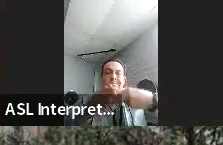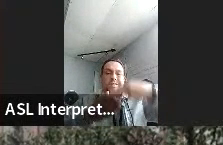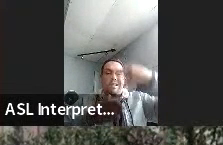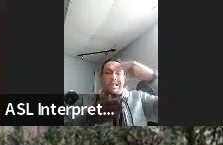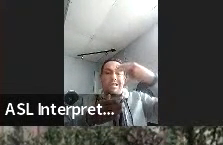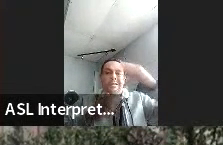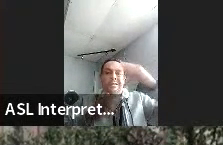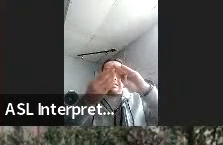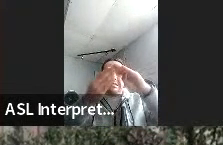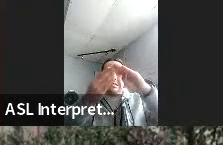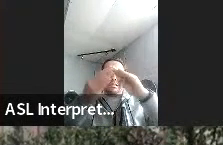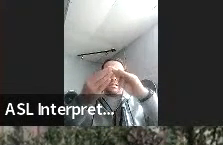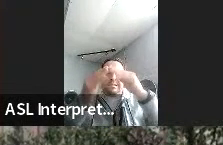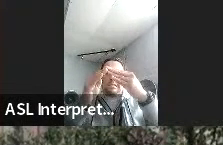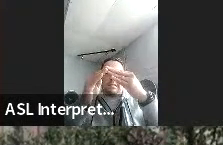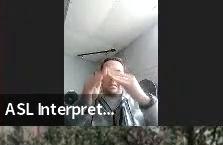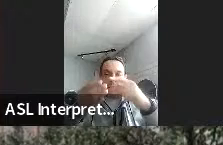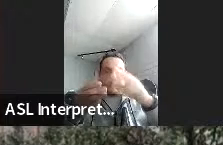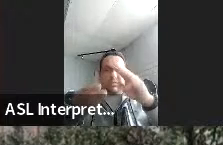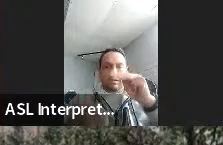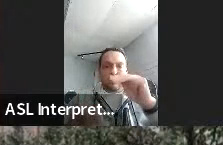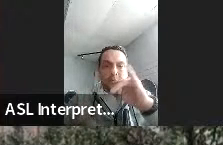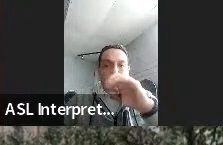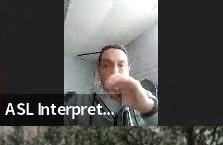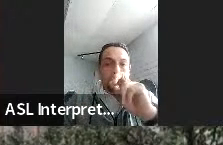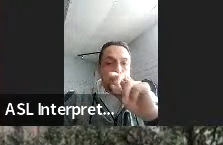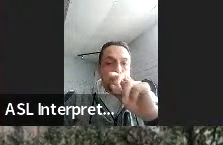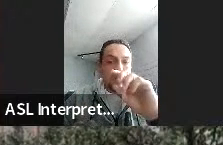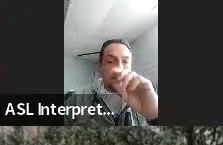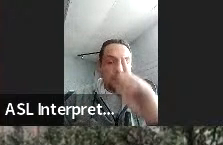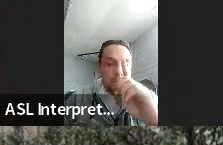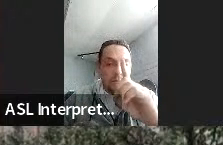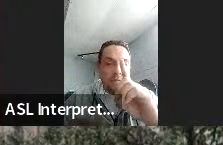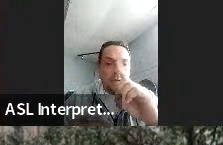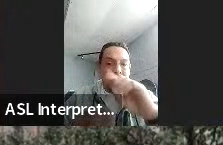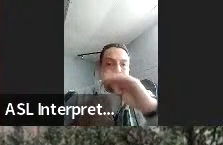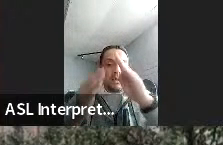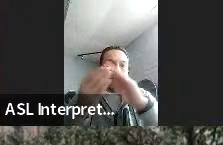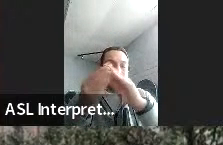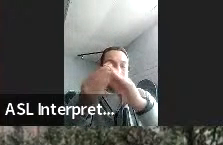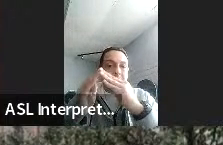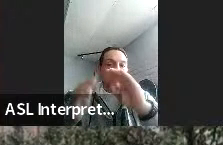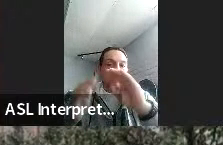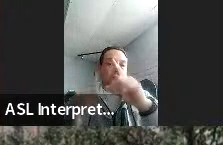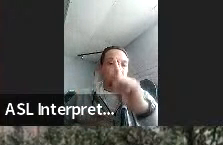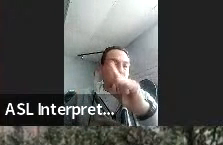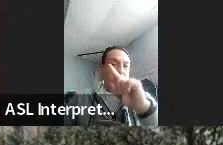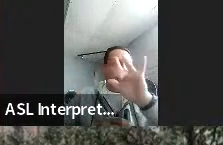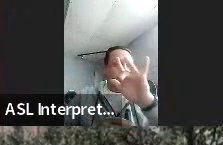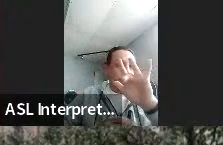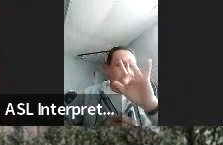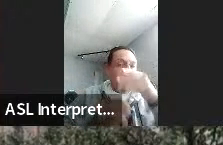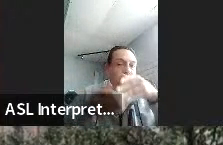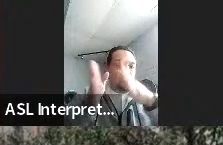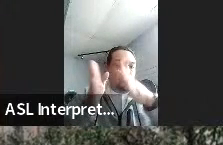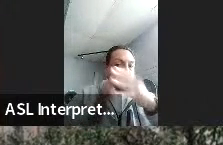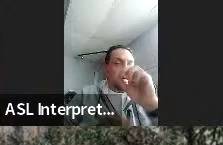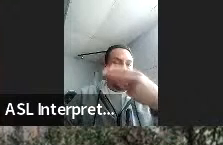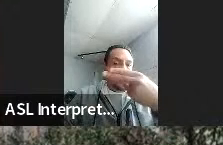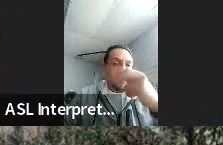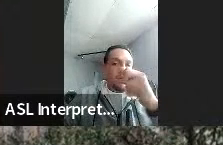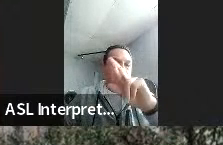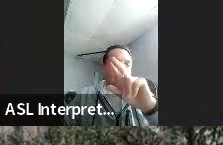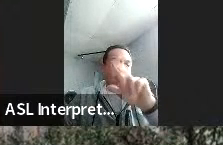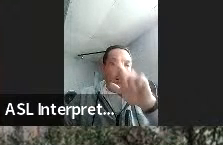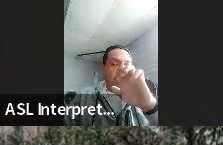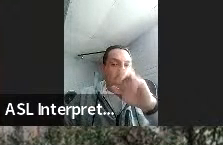as Midtown South, as well as commercial corridors like 125th Street in Harlem or Main Street in Flushing, some kinds of businesses